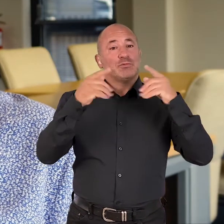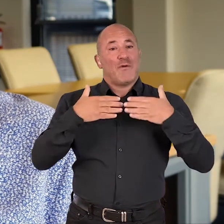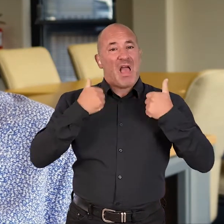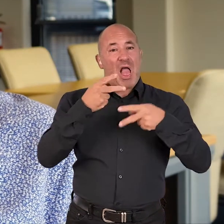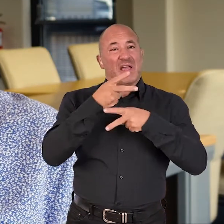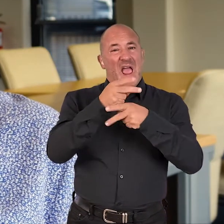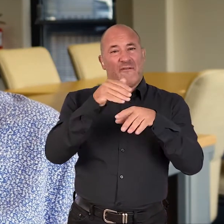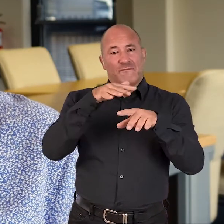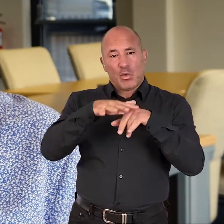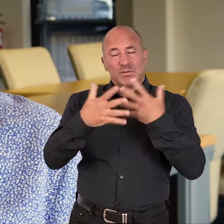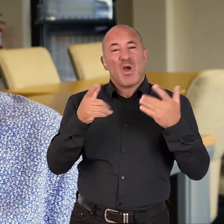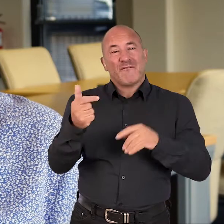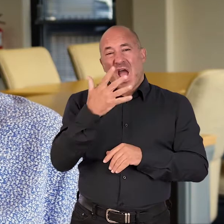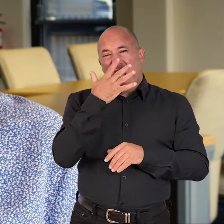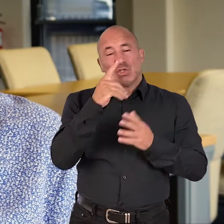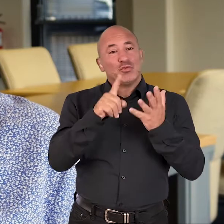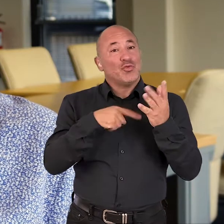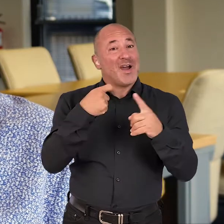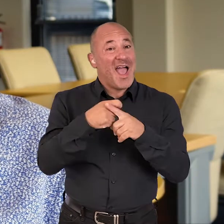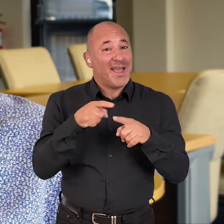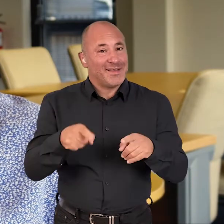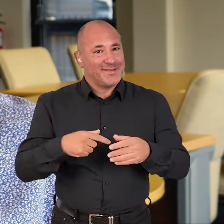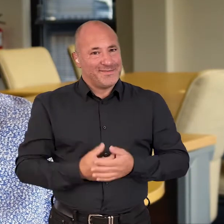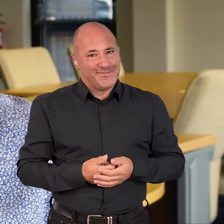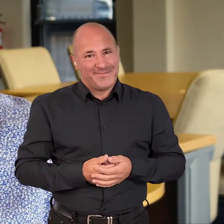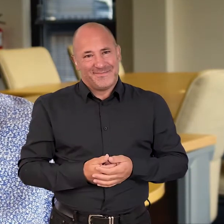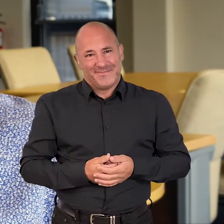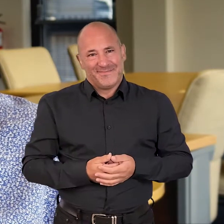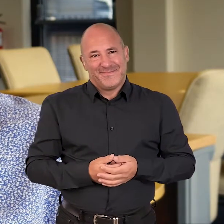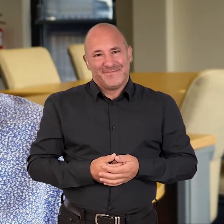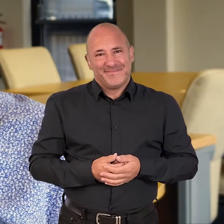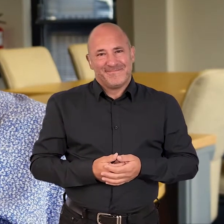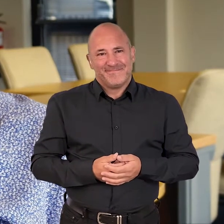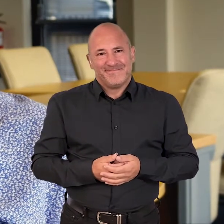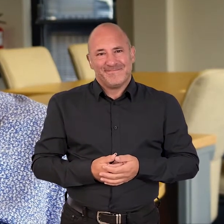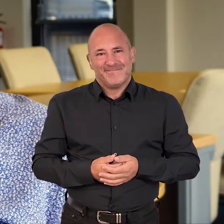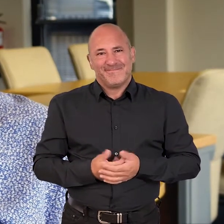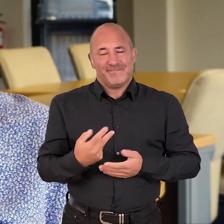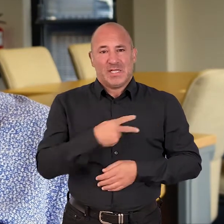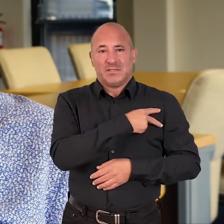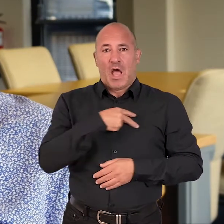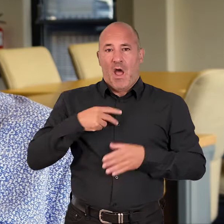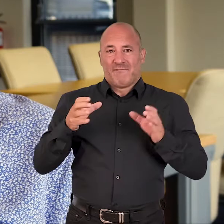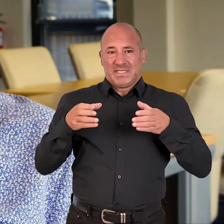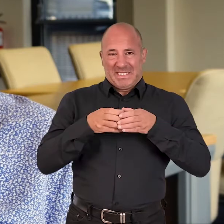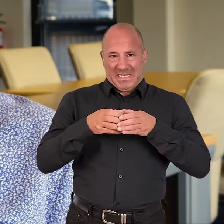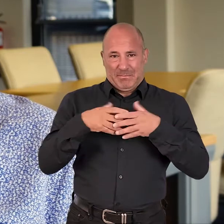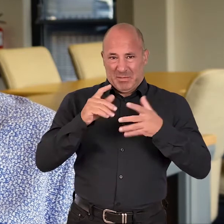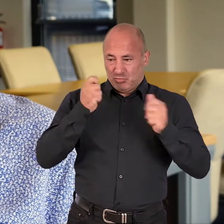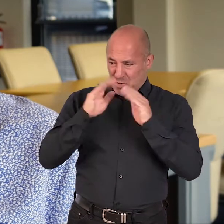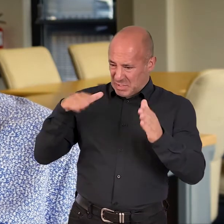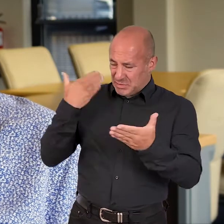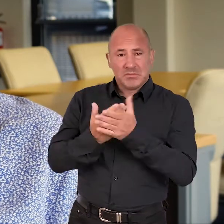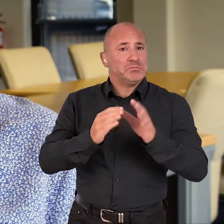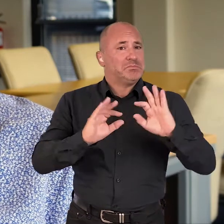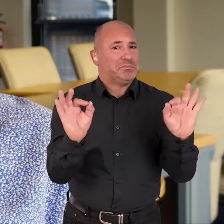is currently Head of Health and Care Influencing for Age UK. There have been no changes to the staff team since